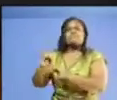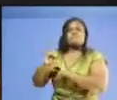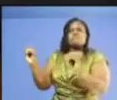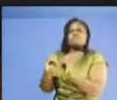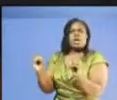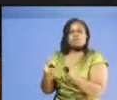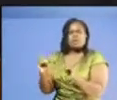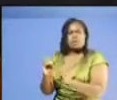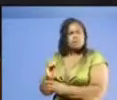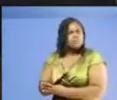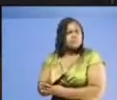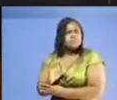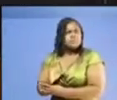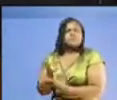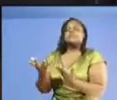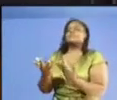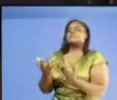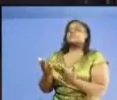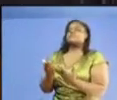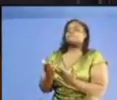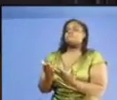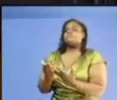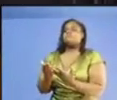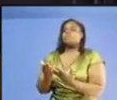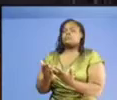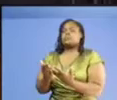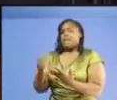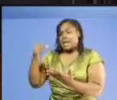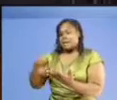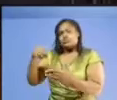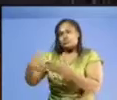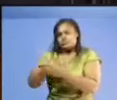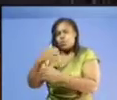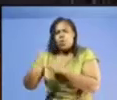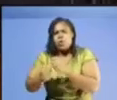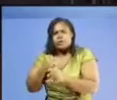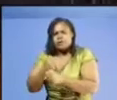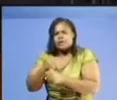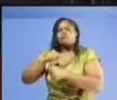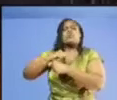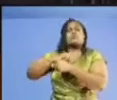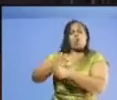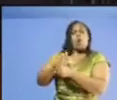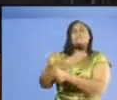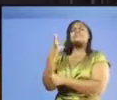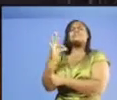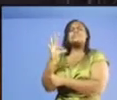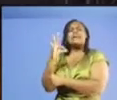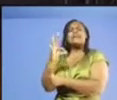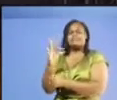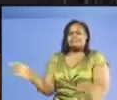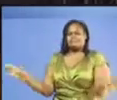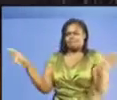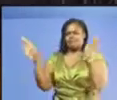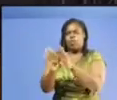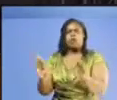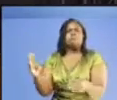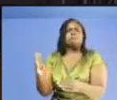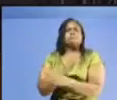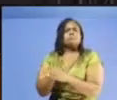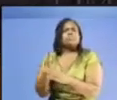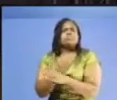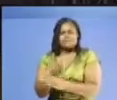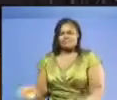Where are you going, preacher? I'm glad you asked. In this new year, when COVID-19 COVID-19 shuts down your business